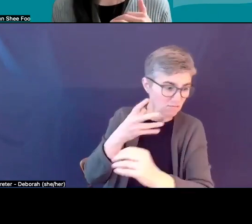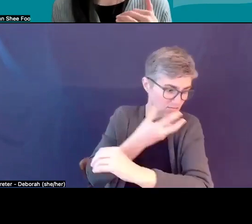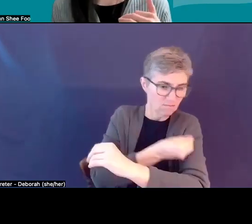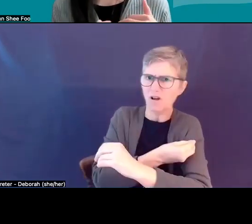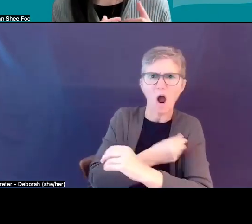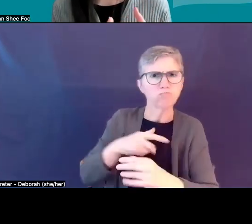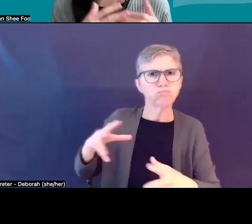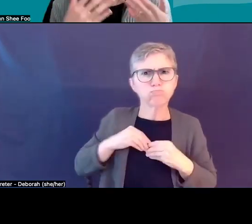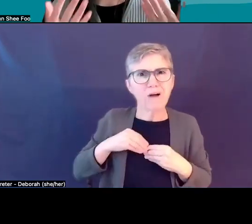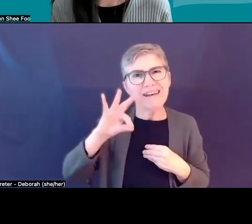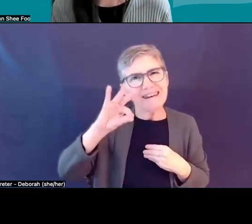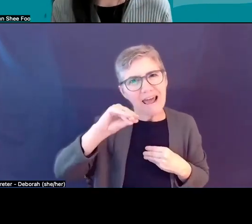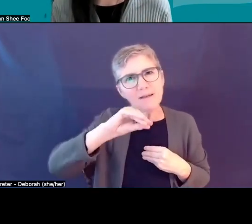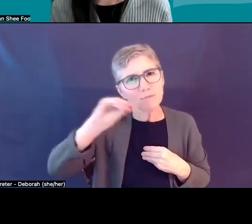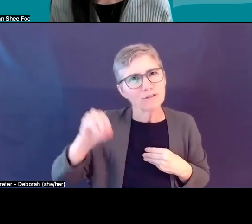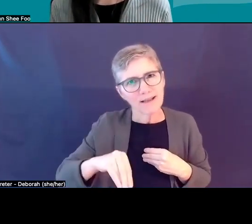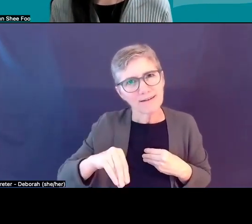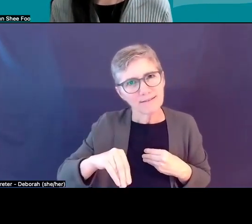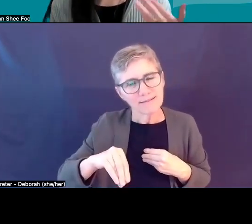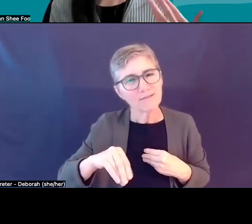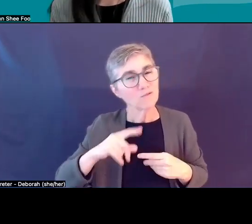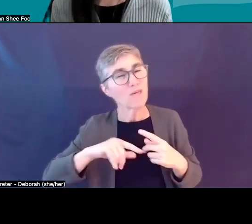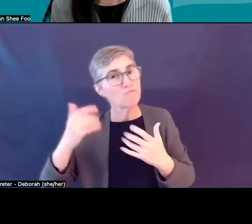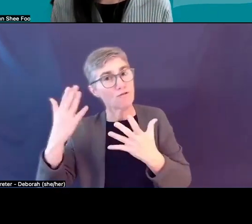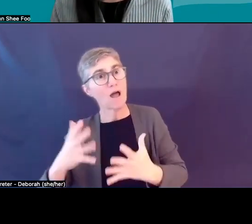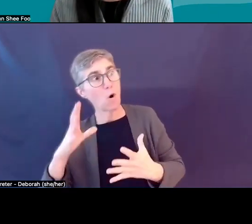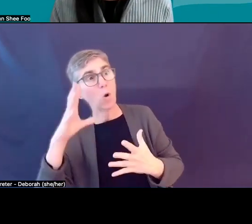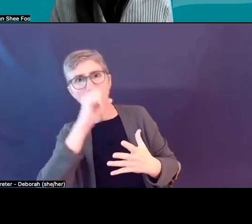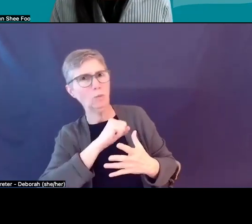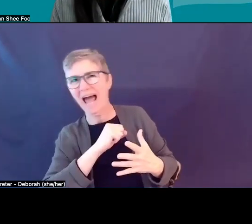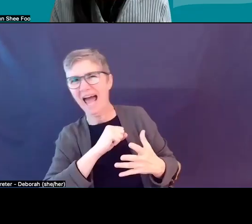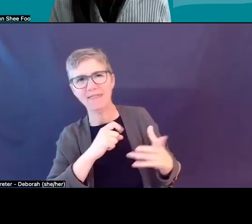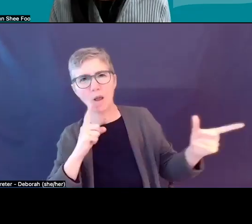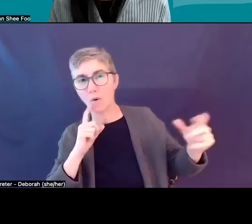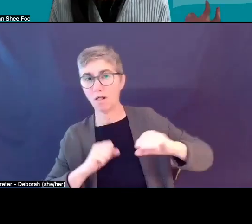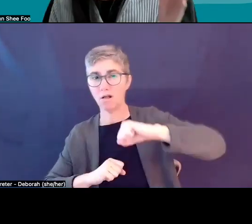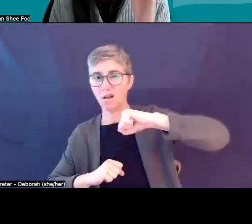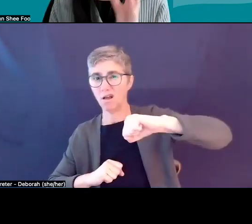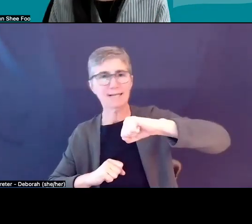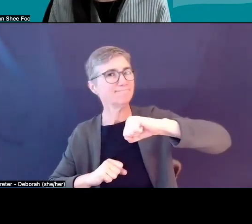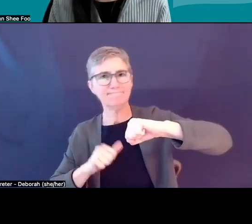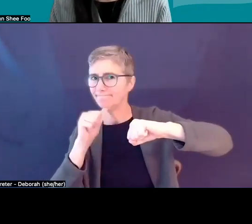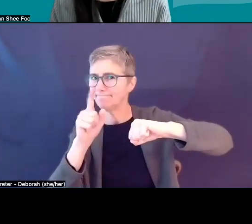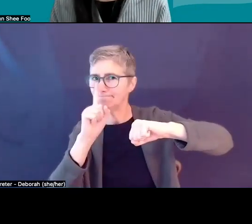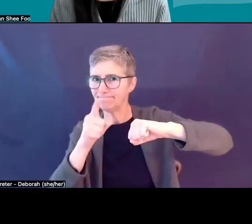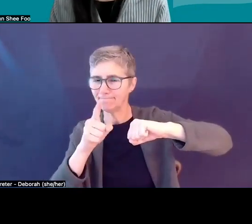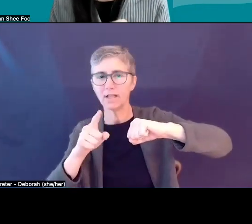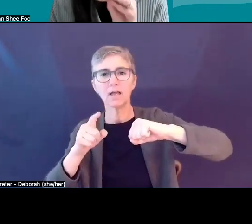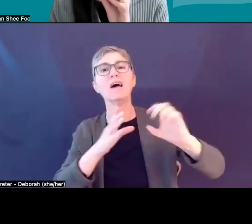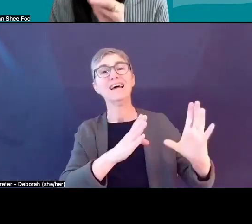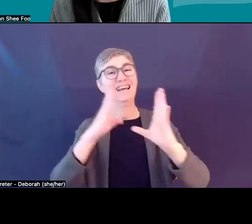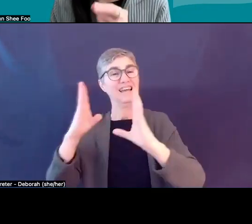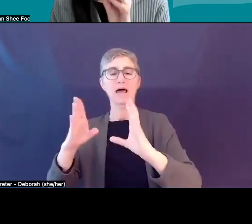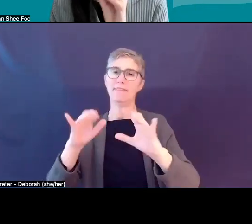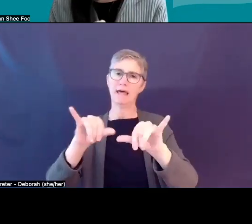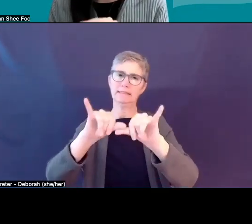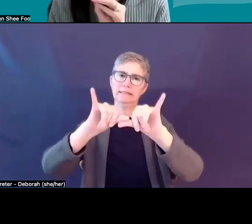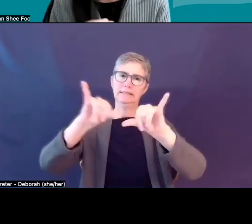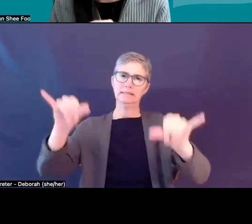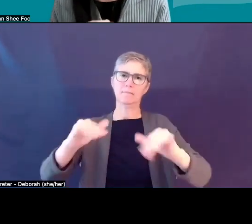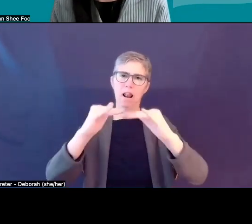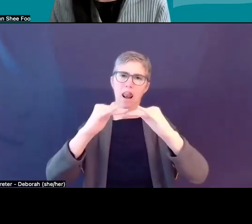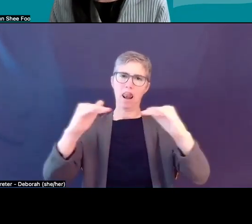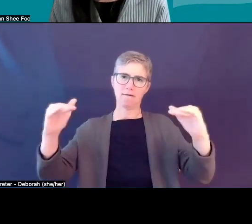provider level barriers may be easily addressable, but it's the system level barriers that are really the